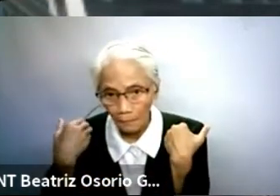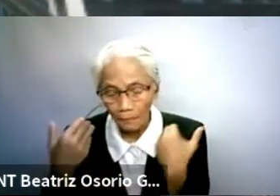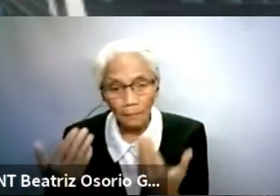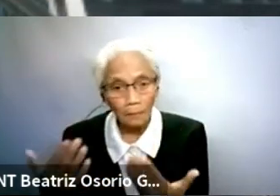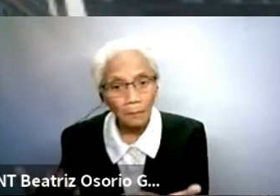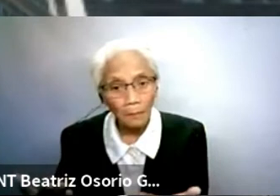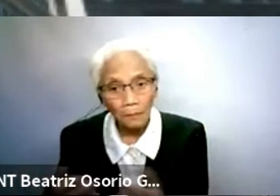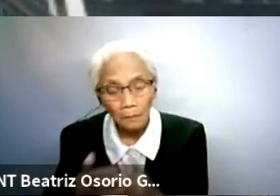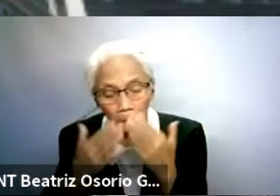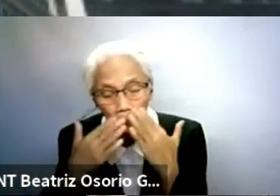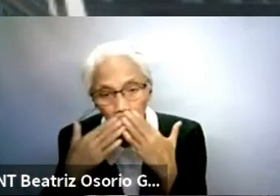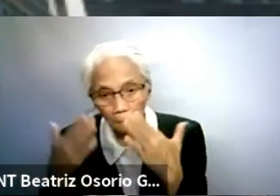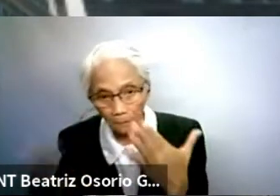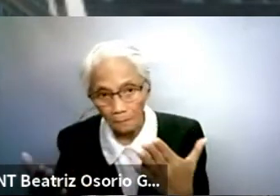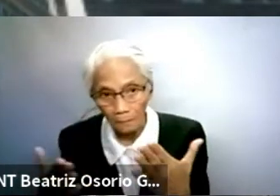much.